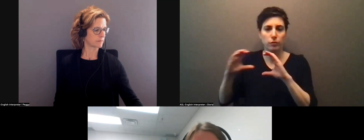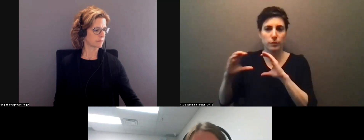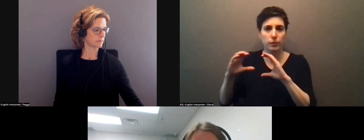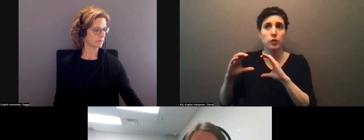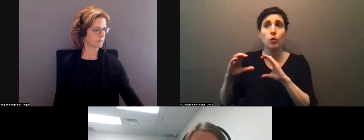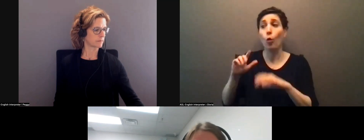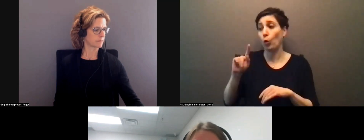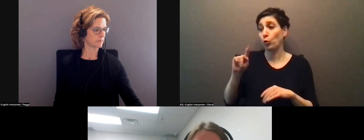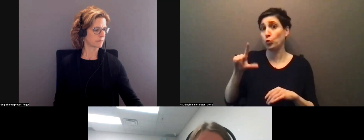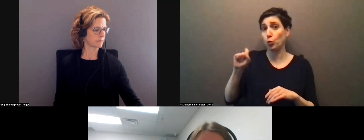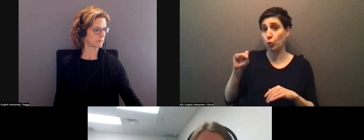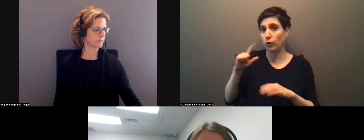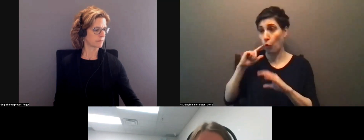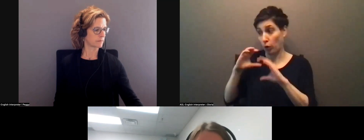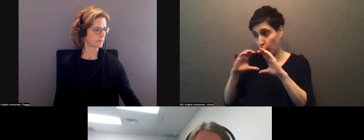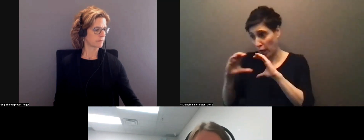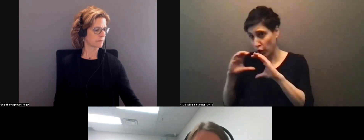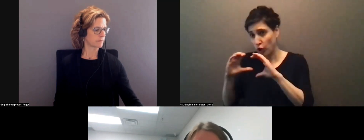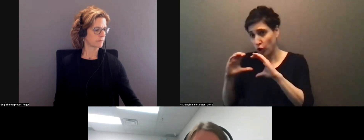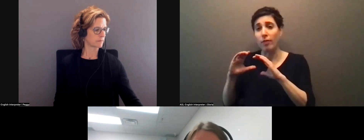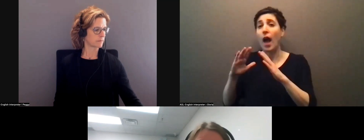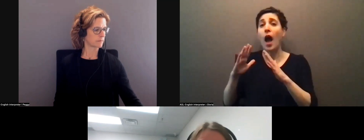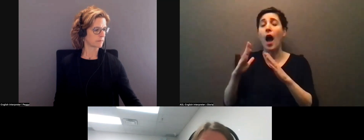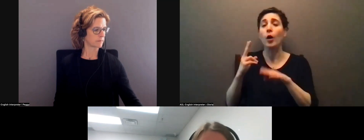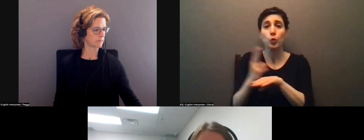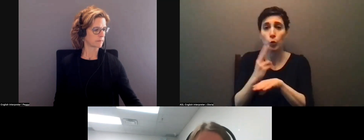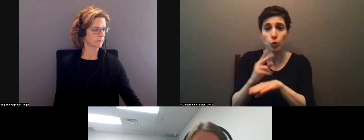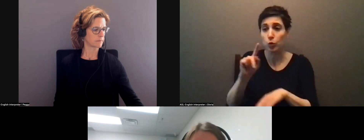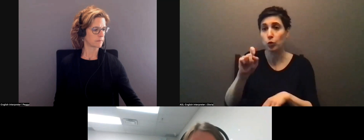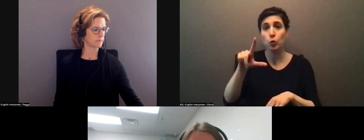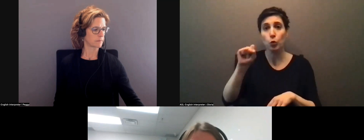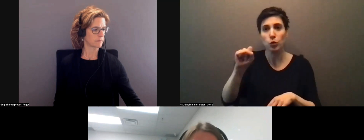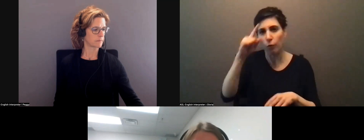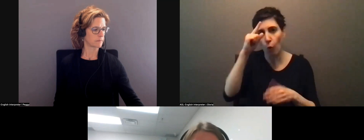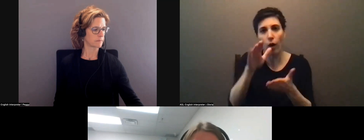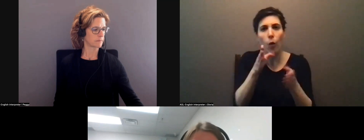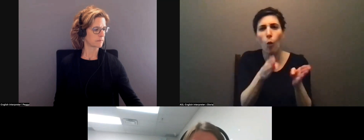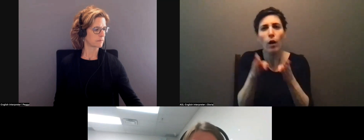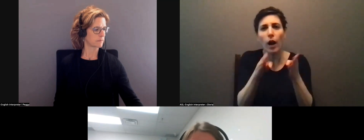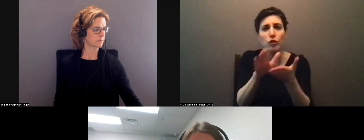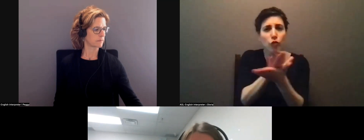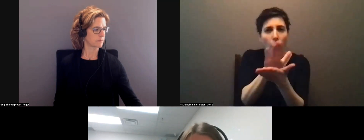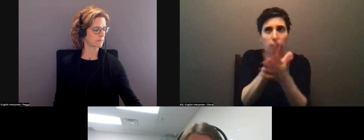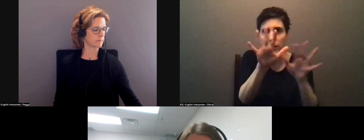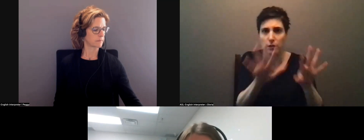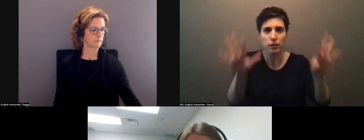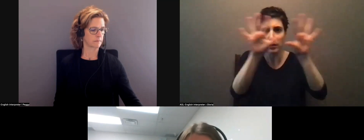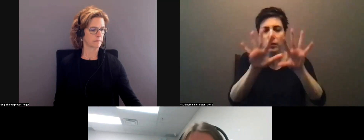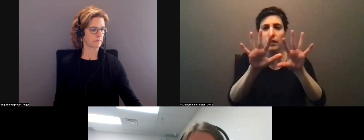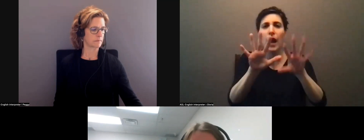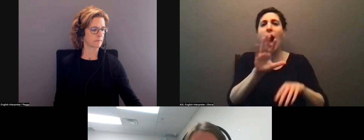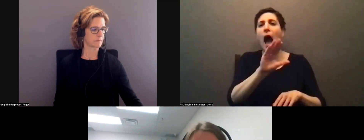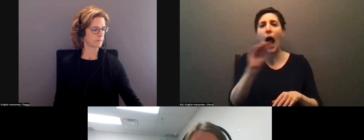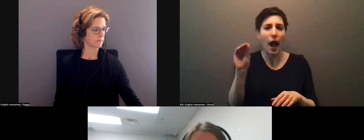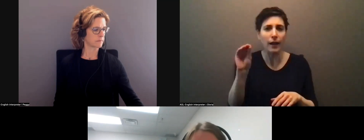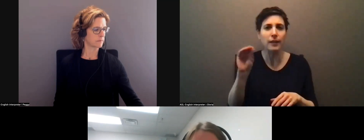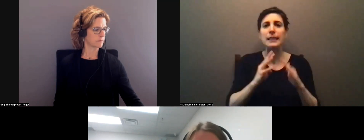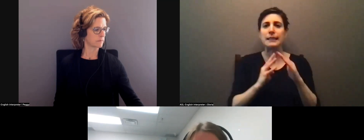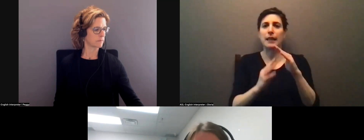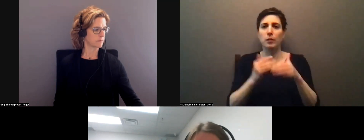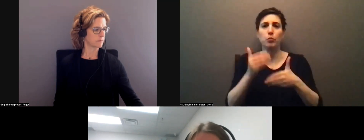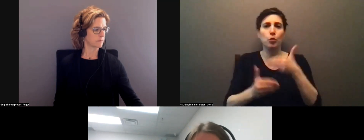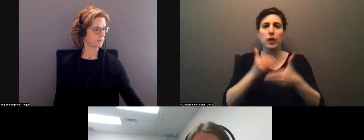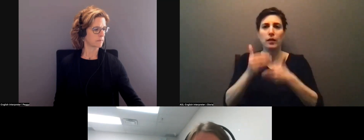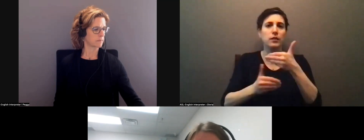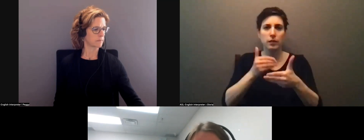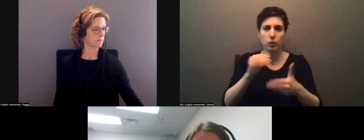organize our documents, the intake, what we mentioned before as Synology. And we didn't have